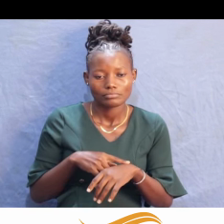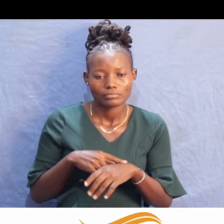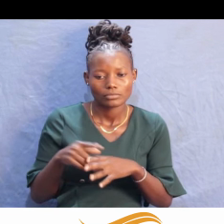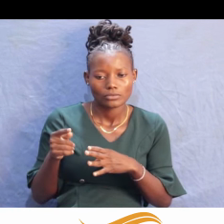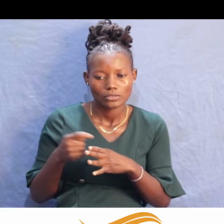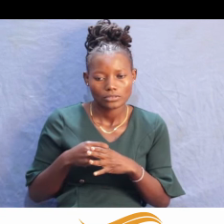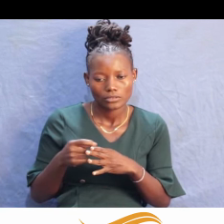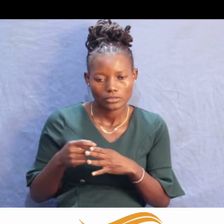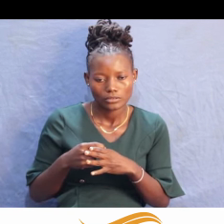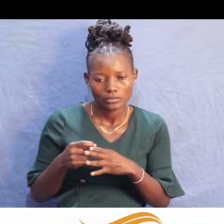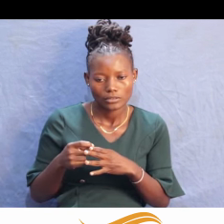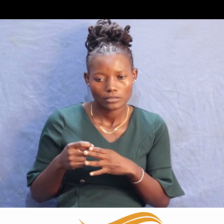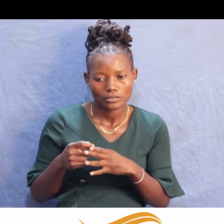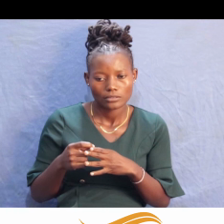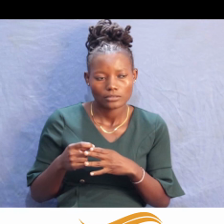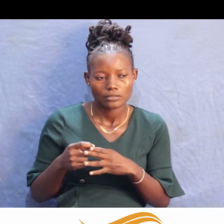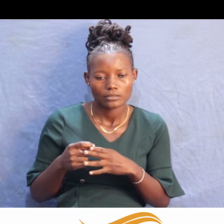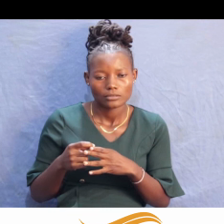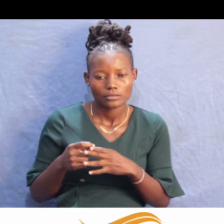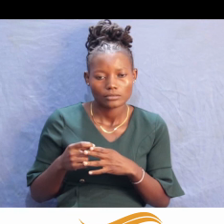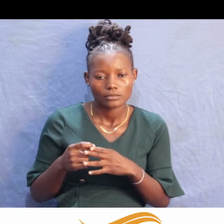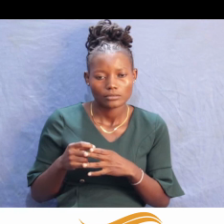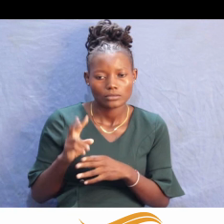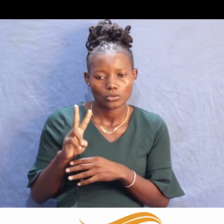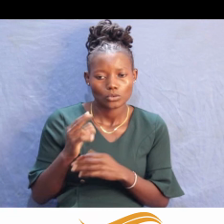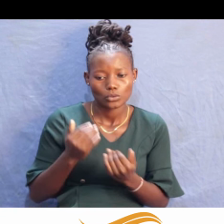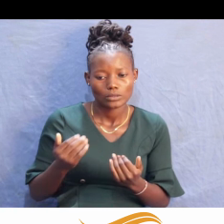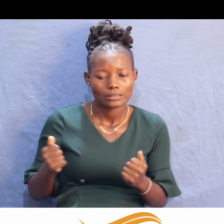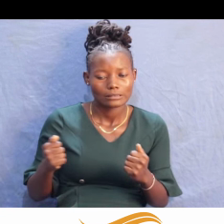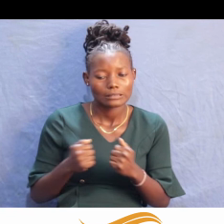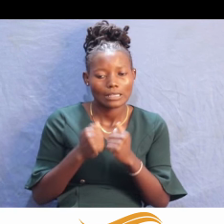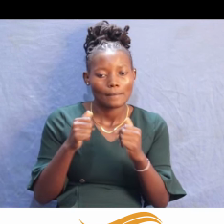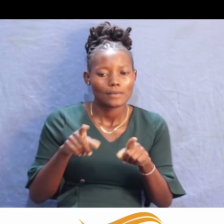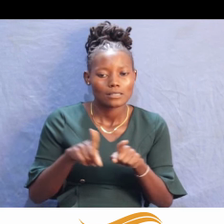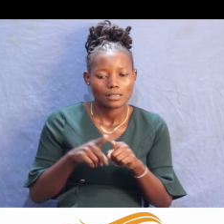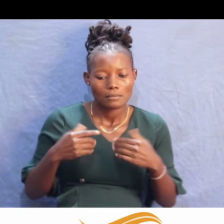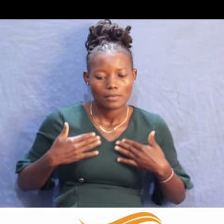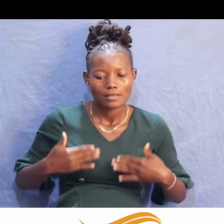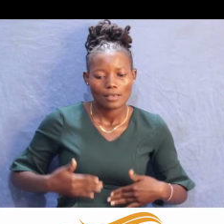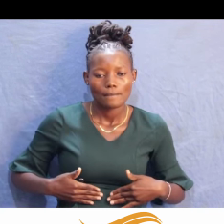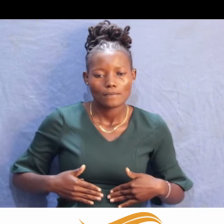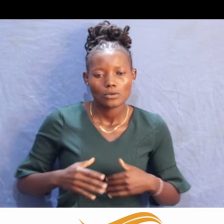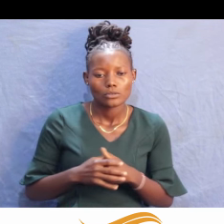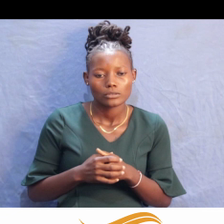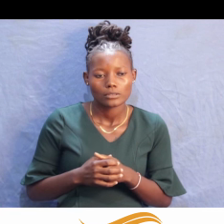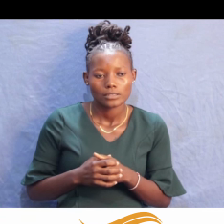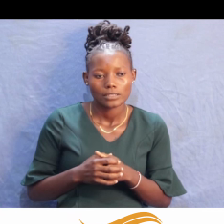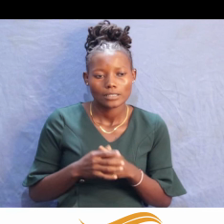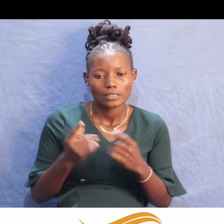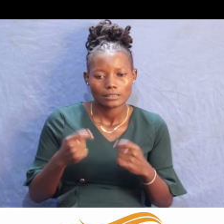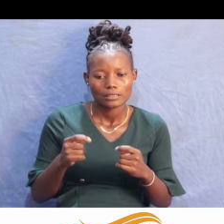training your athlete, two things are happening. The body's adaptation to